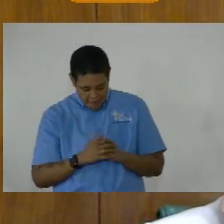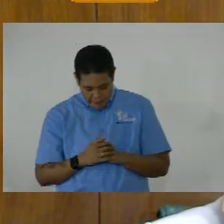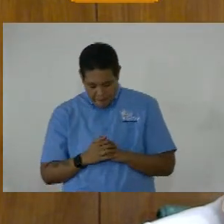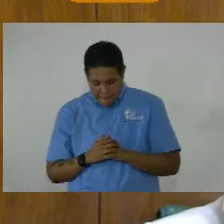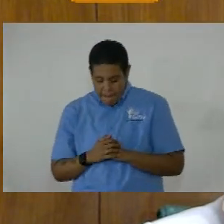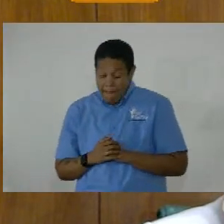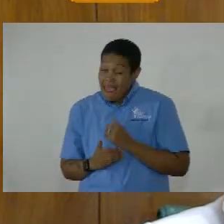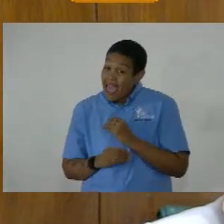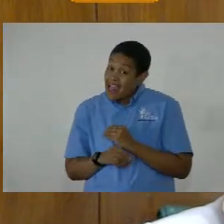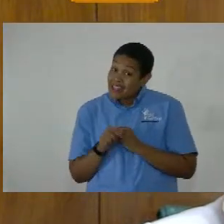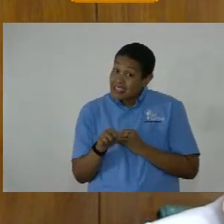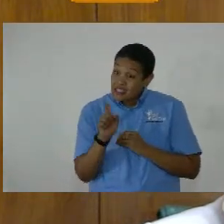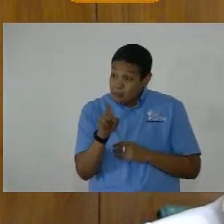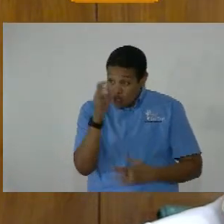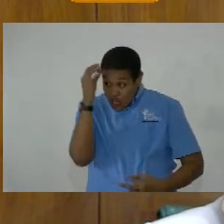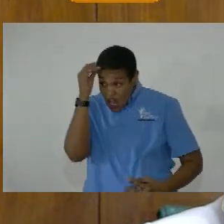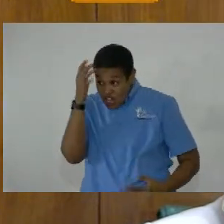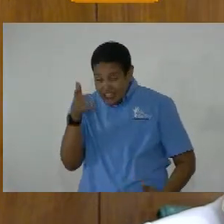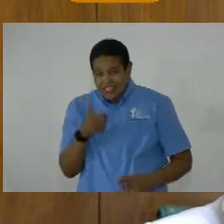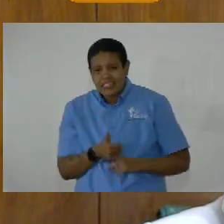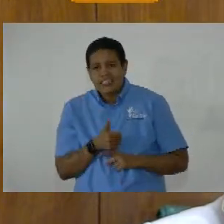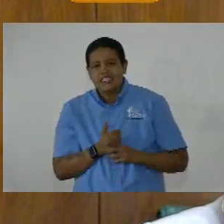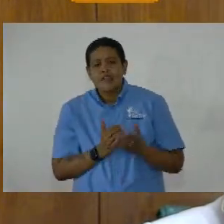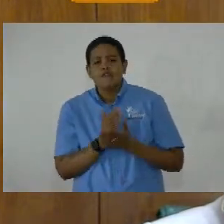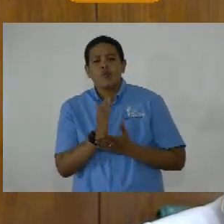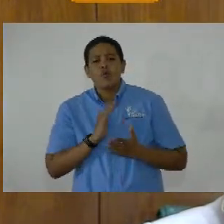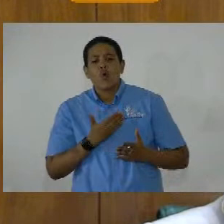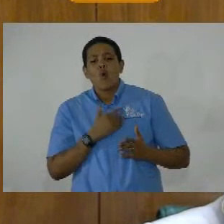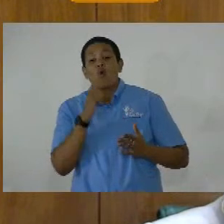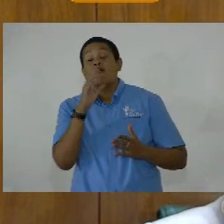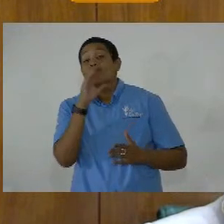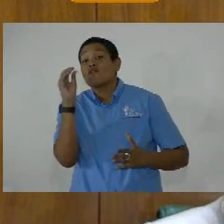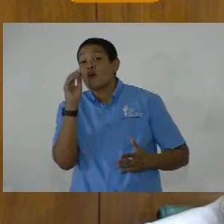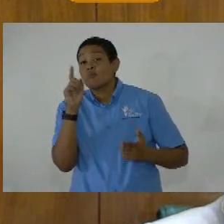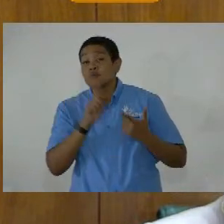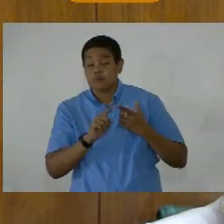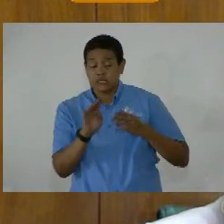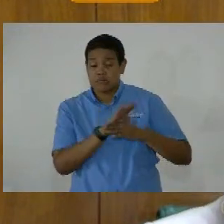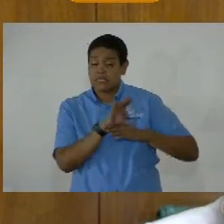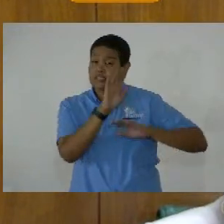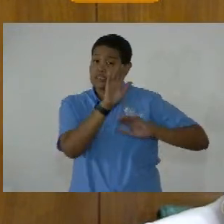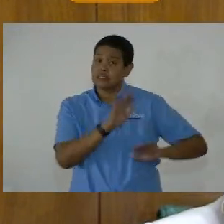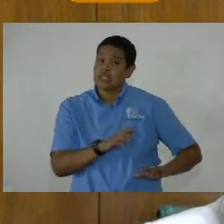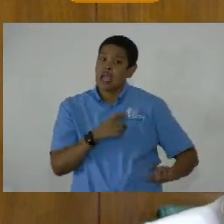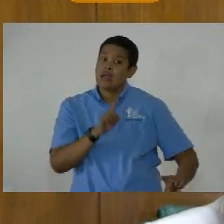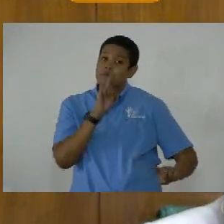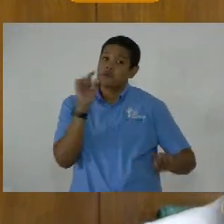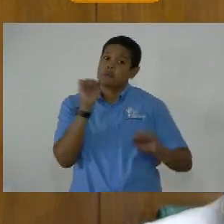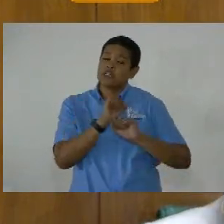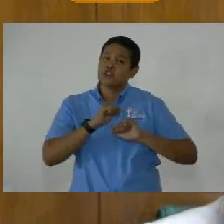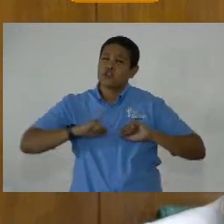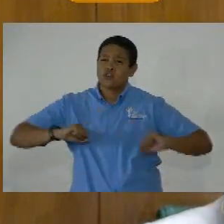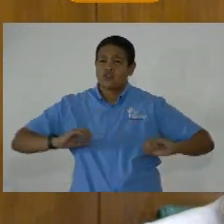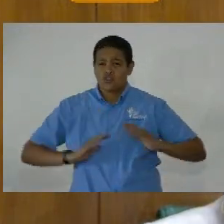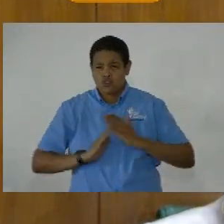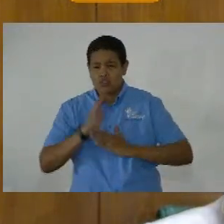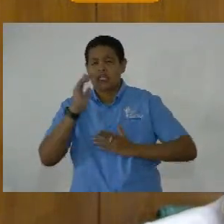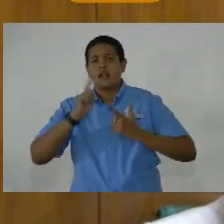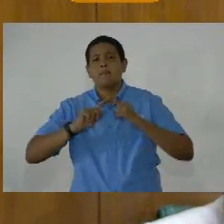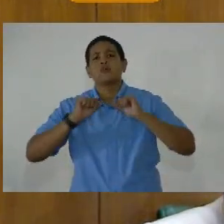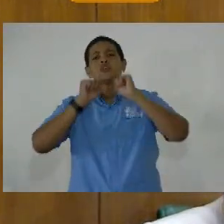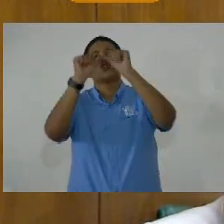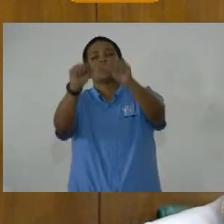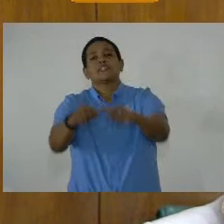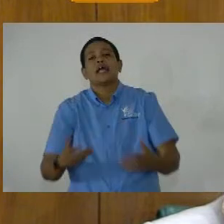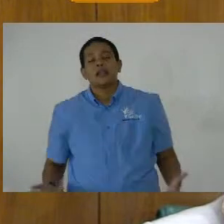and this must be considered by our firms and businesses to ensure resilience and